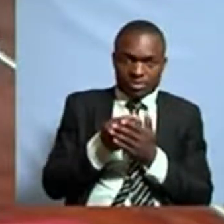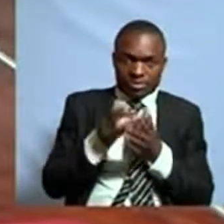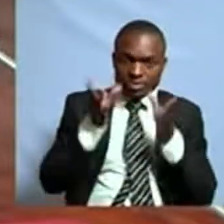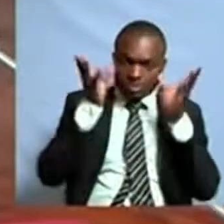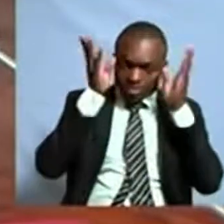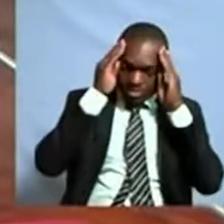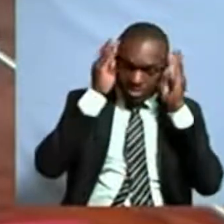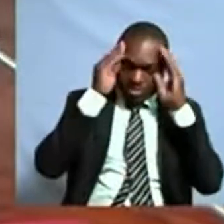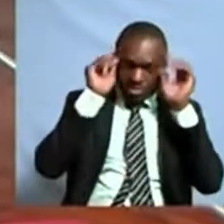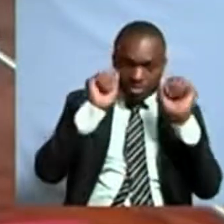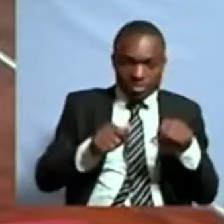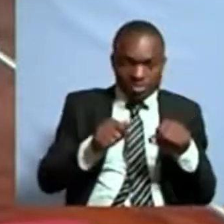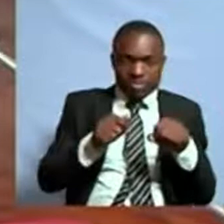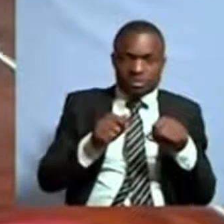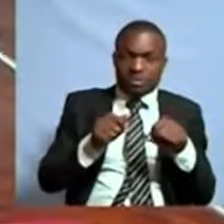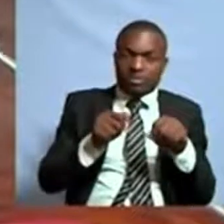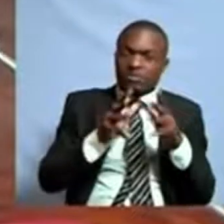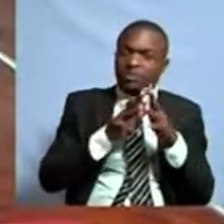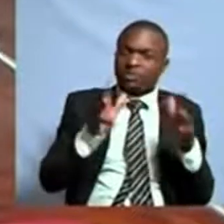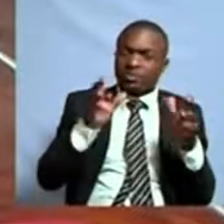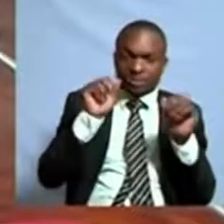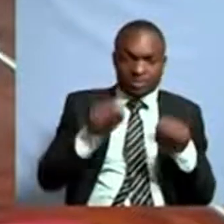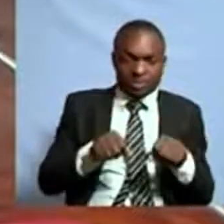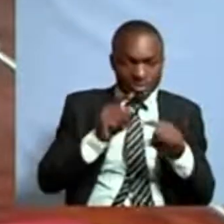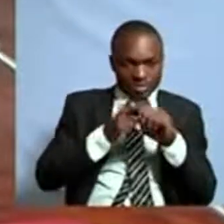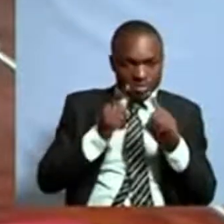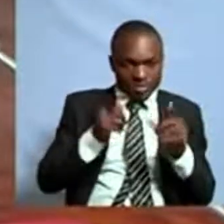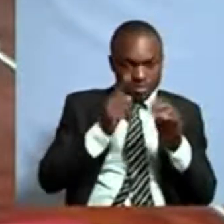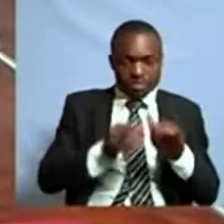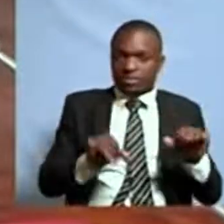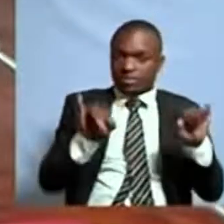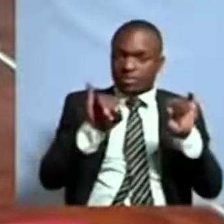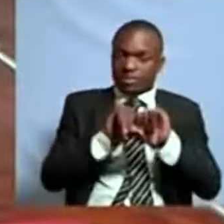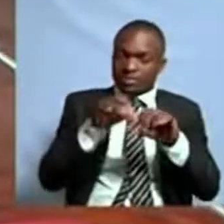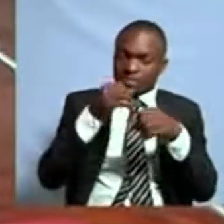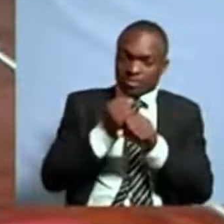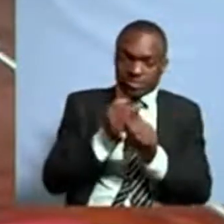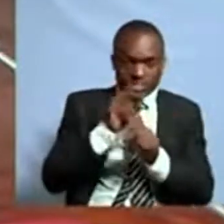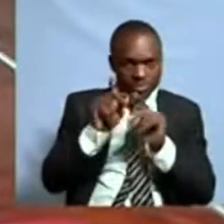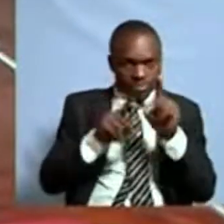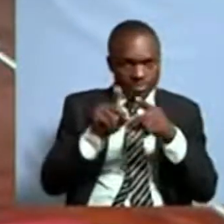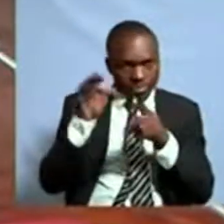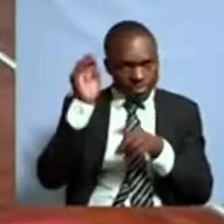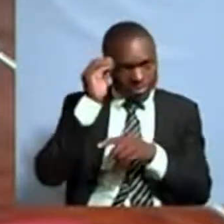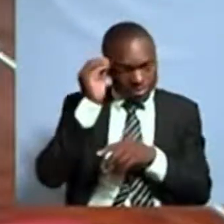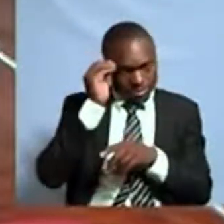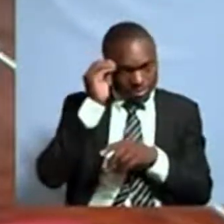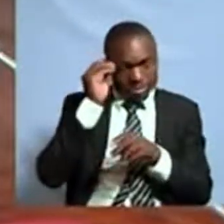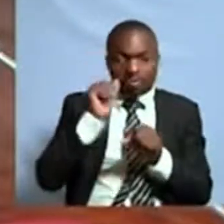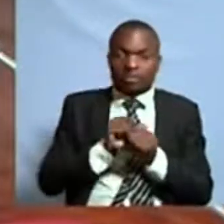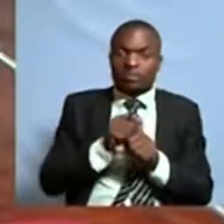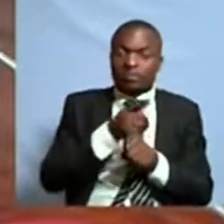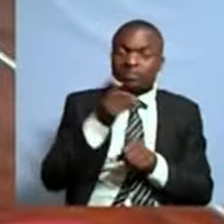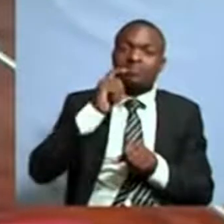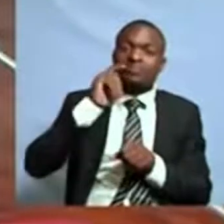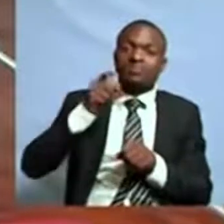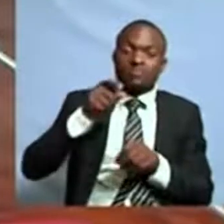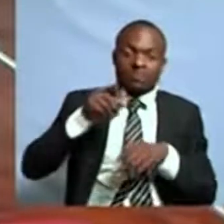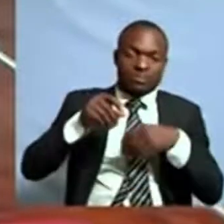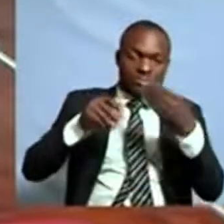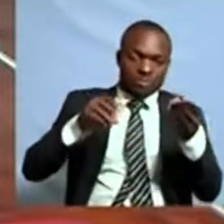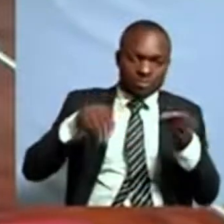that can be covered in financial literacy. But what is critical is to make people realize that they should spend